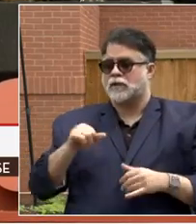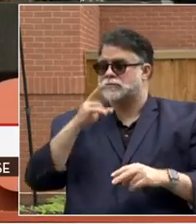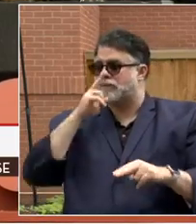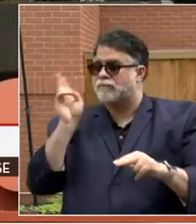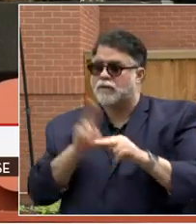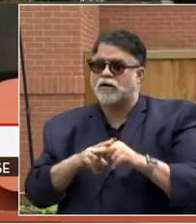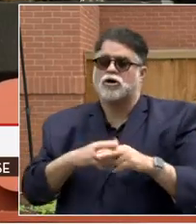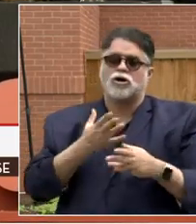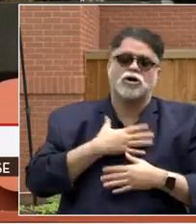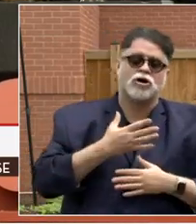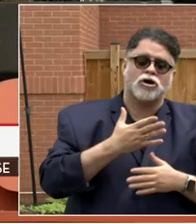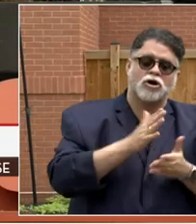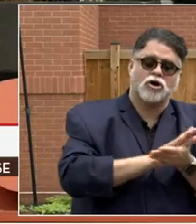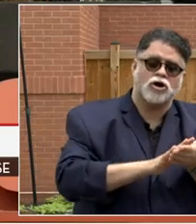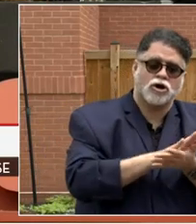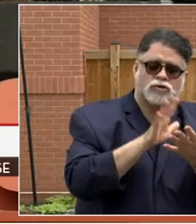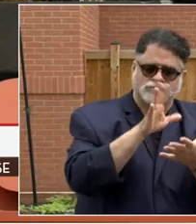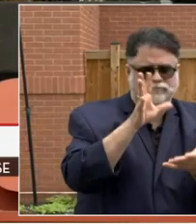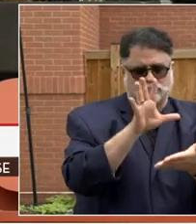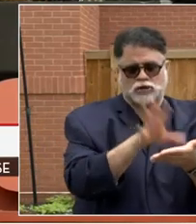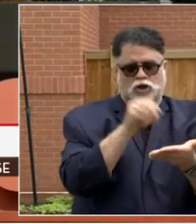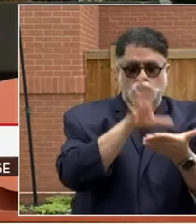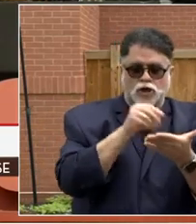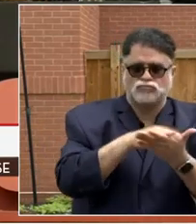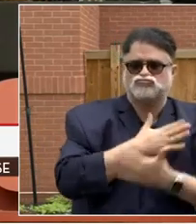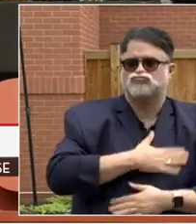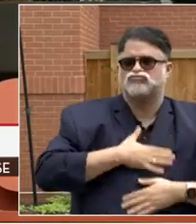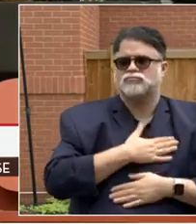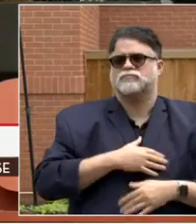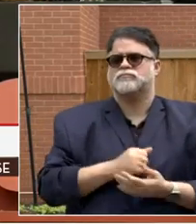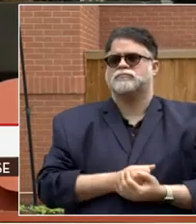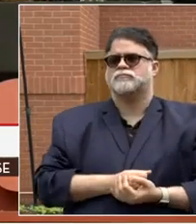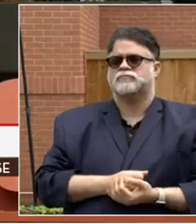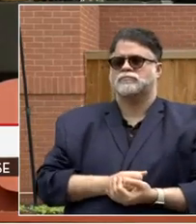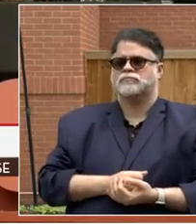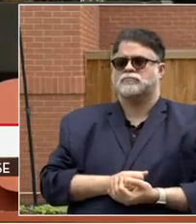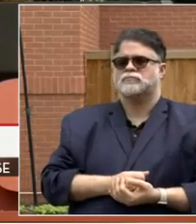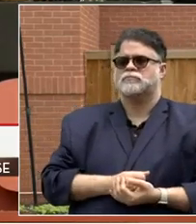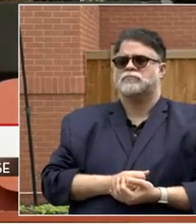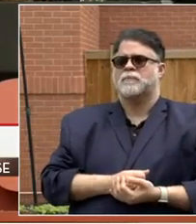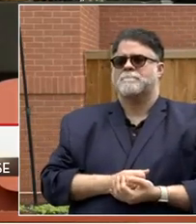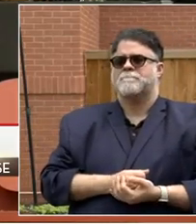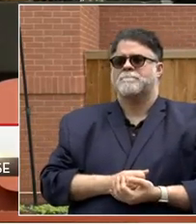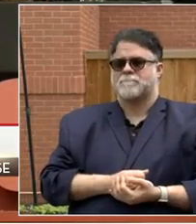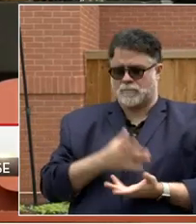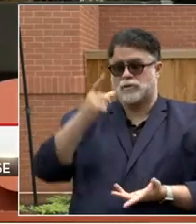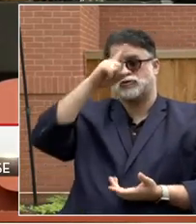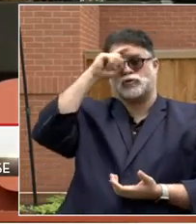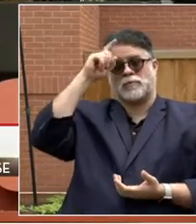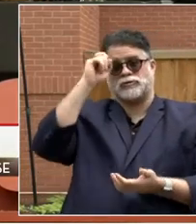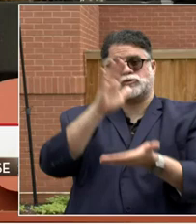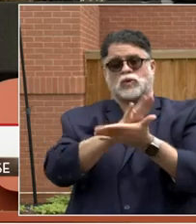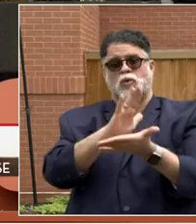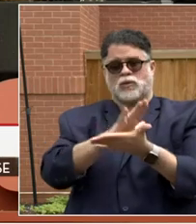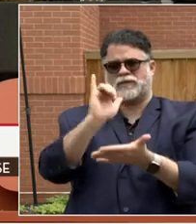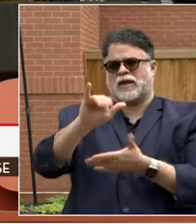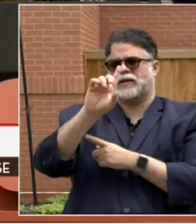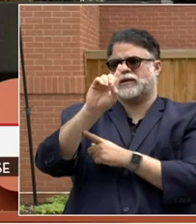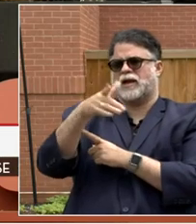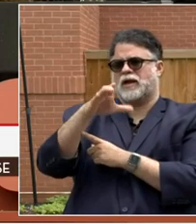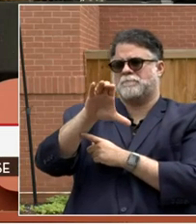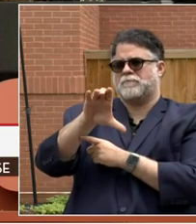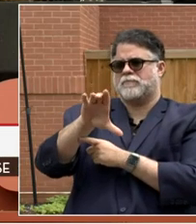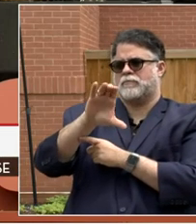have a larger number of children who will be engaged in summer school at DCPS. We know that we